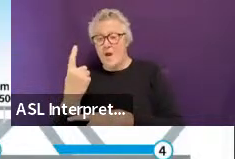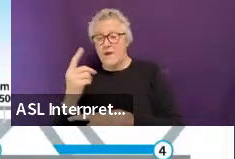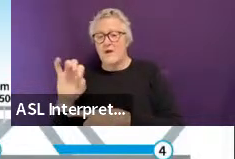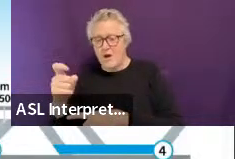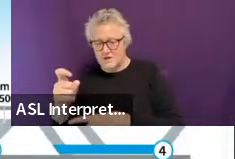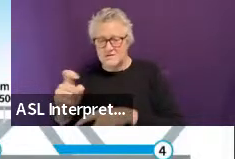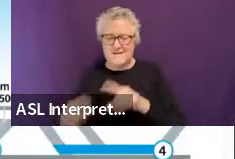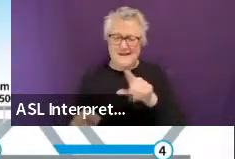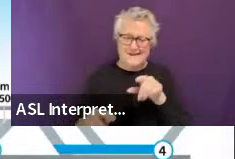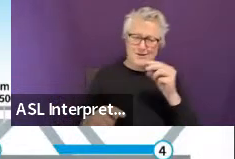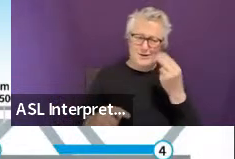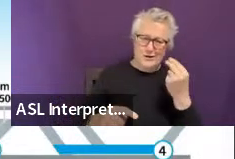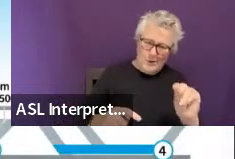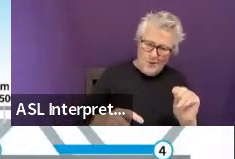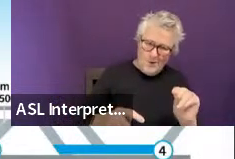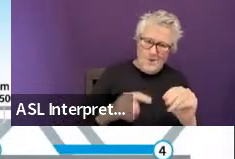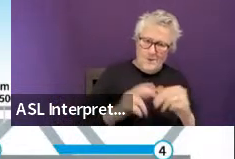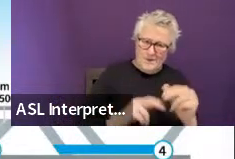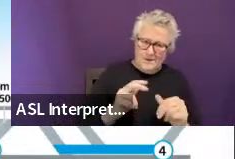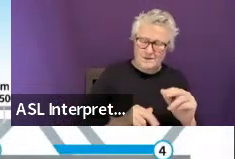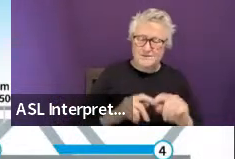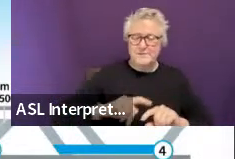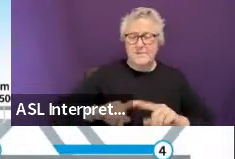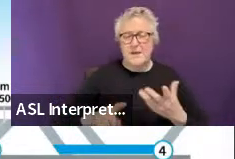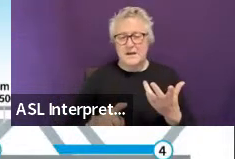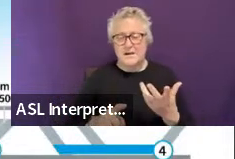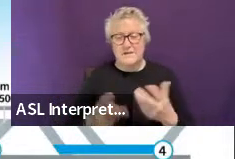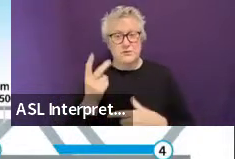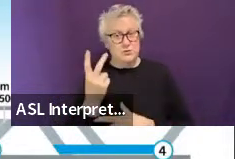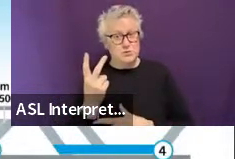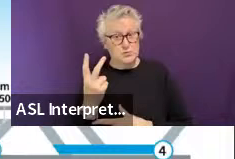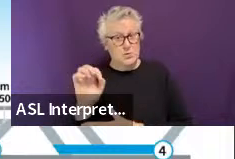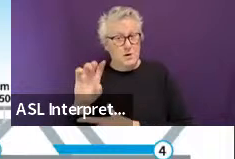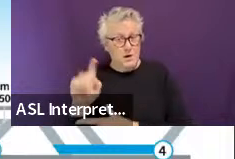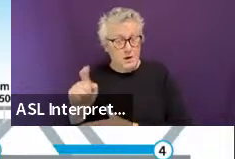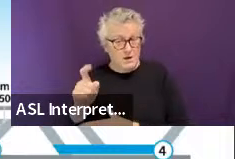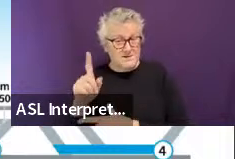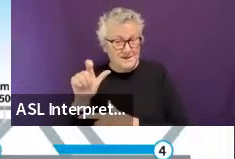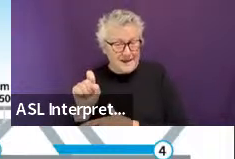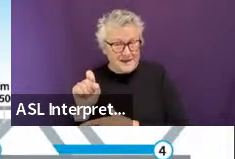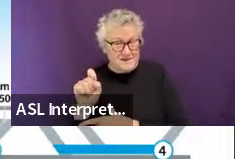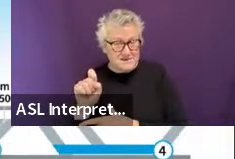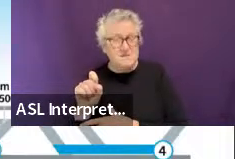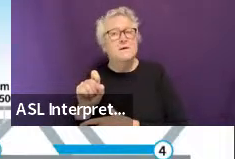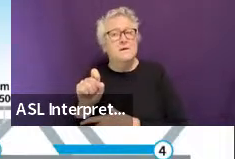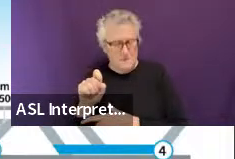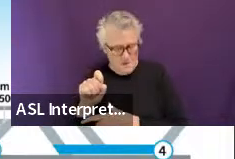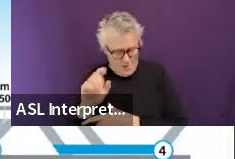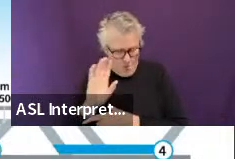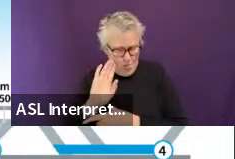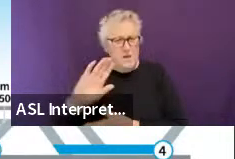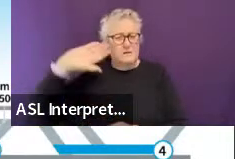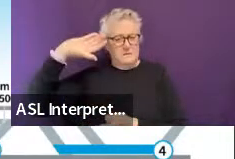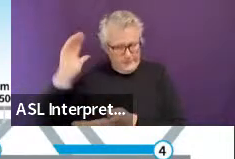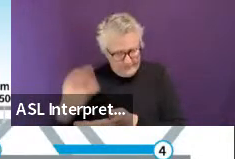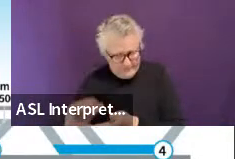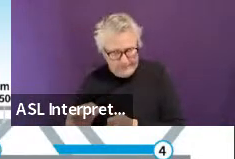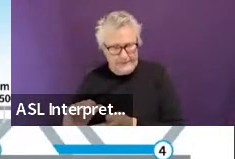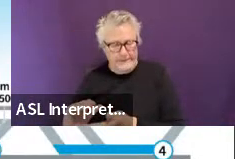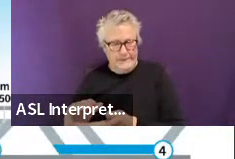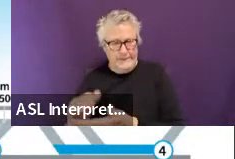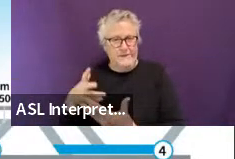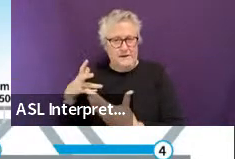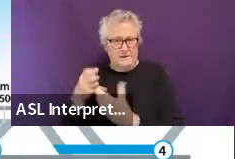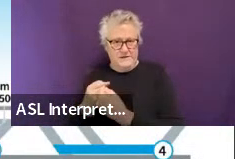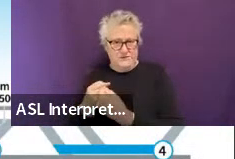this data. But the 2 ox lane kind of brings down, those congestion related collisions will come down